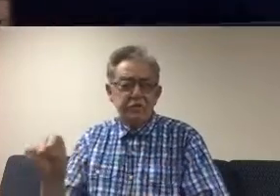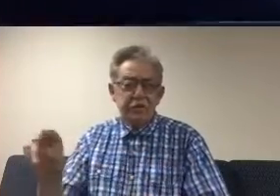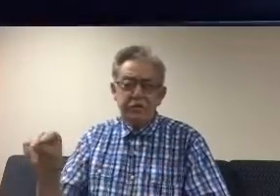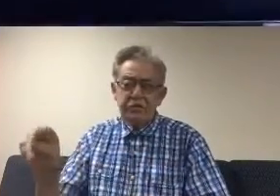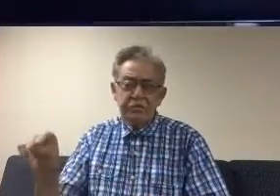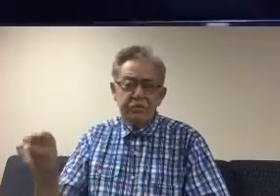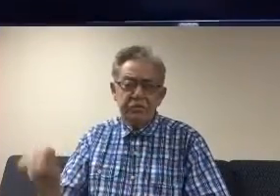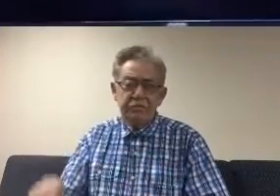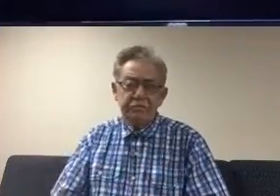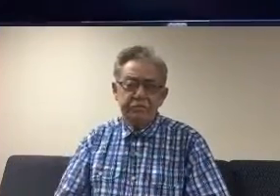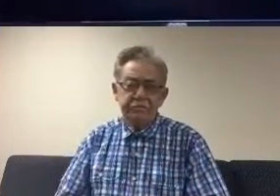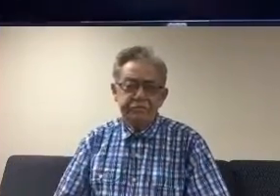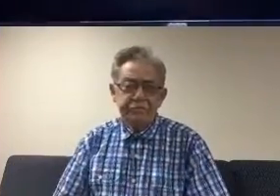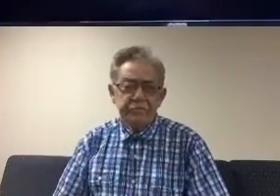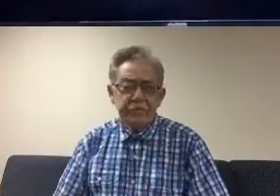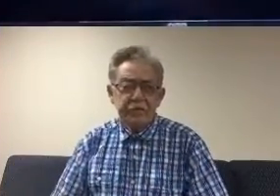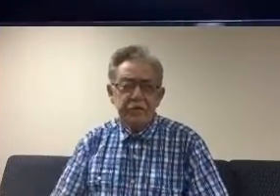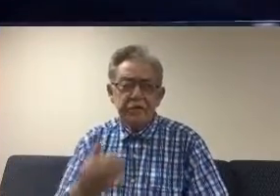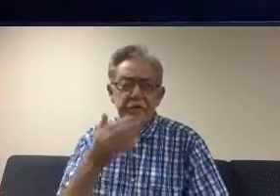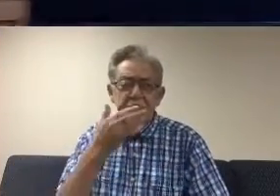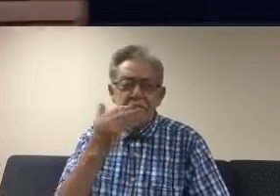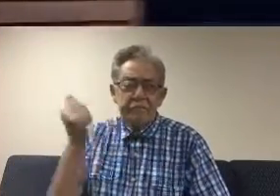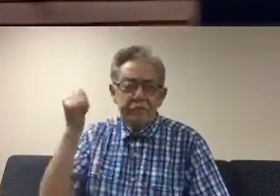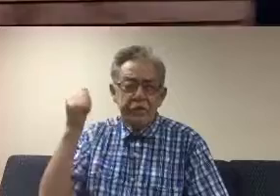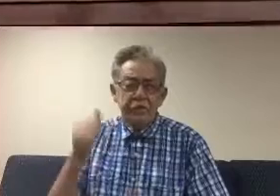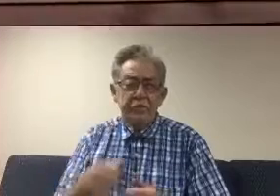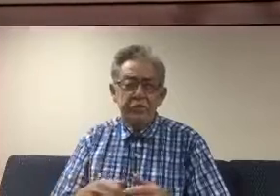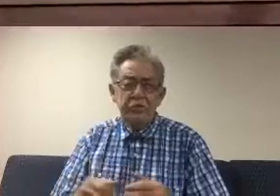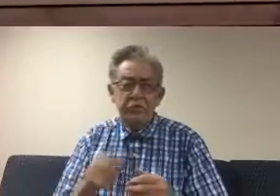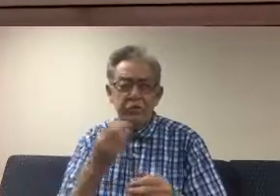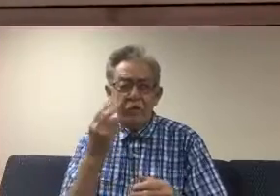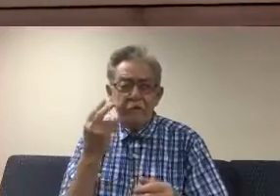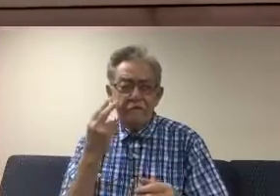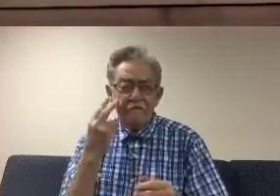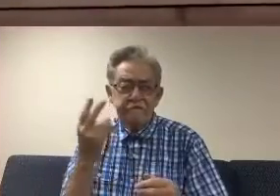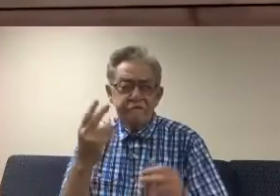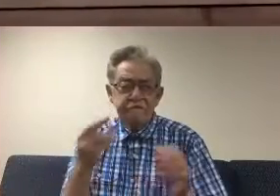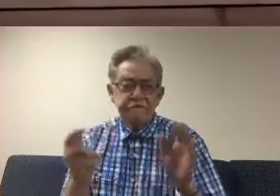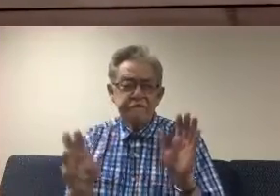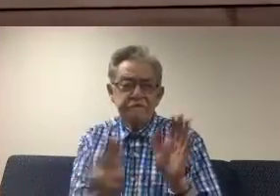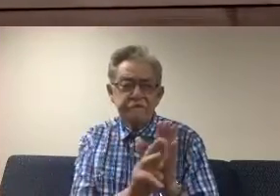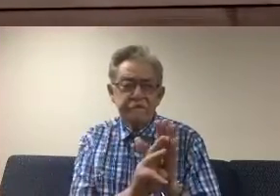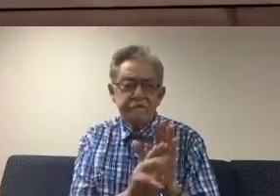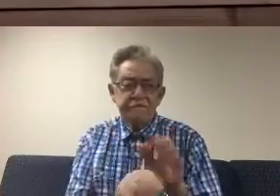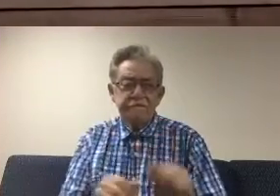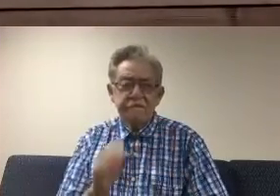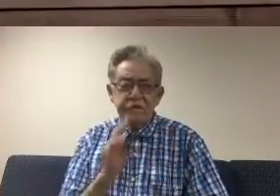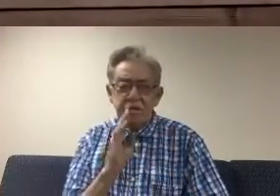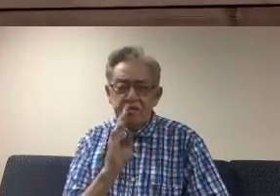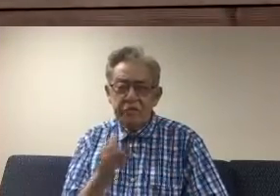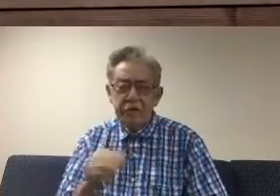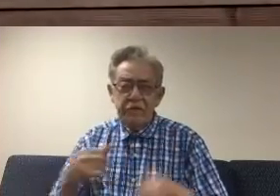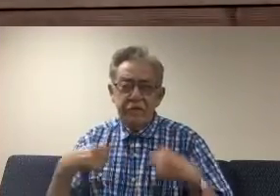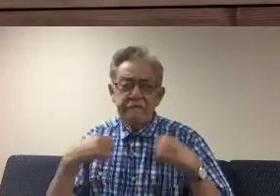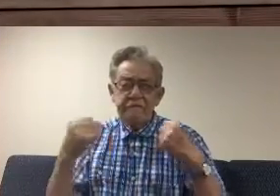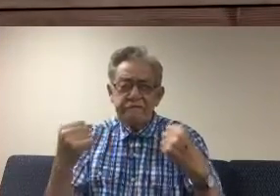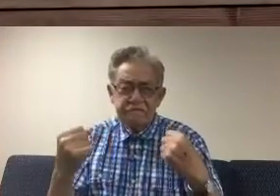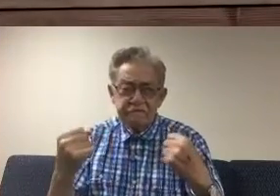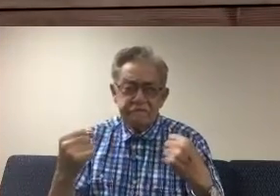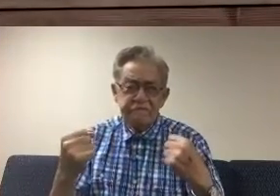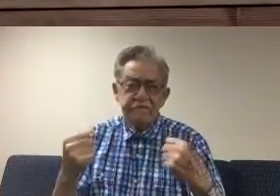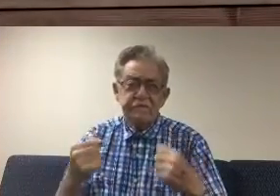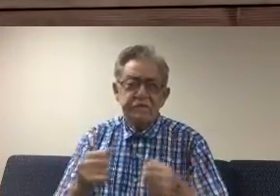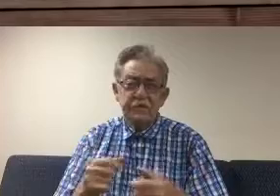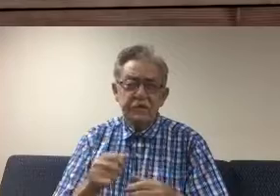you what makes a witness and always makes a witness, and that's boldness. To be bold. And to be bold is to